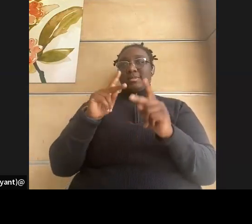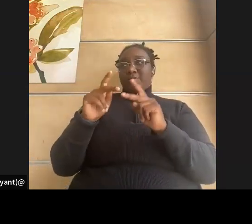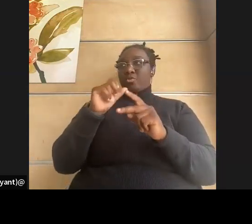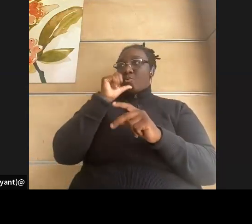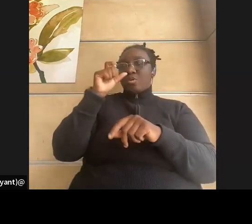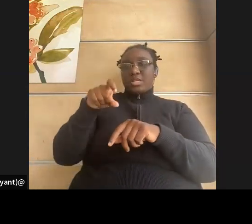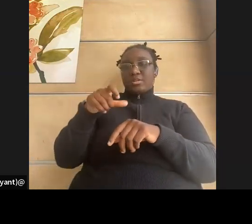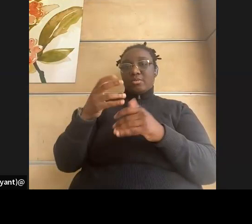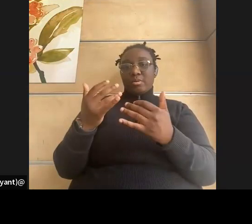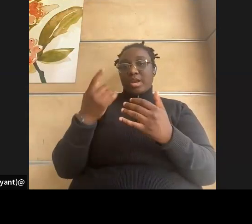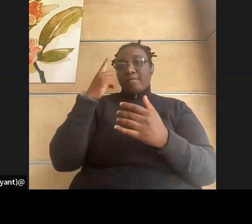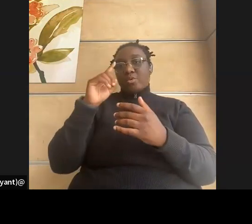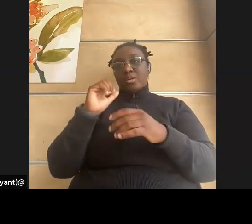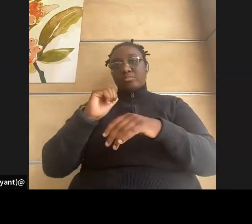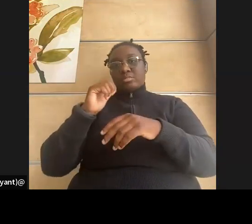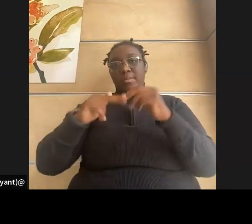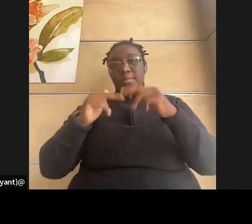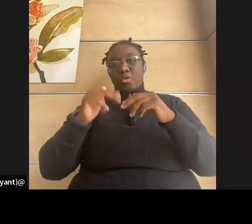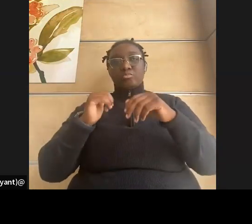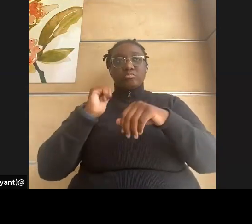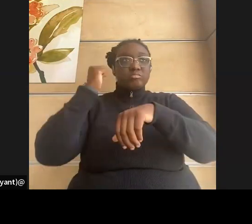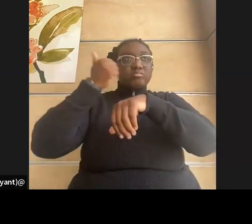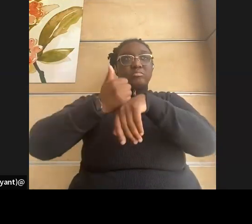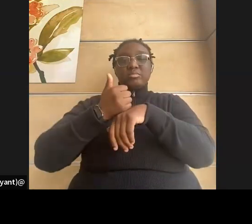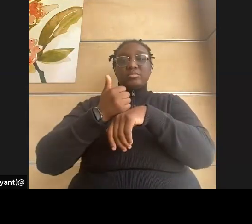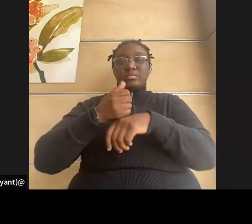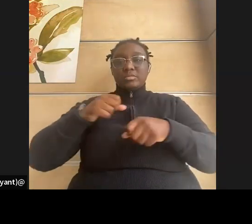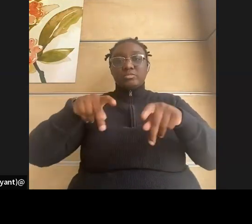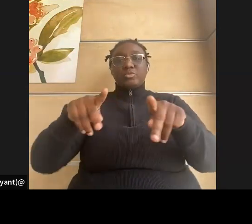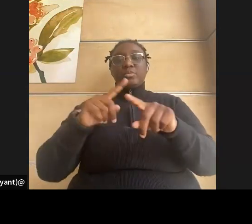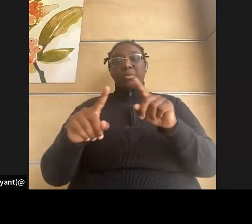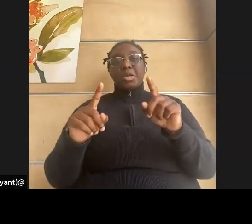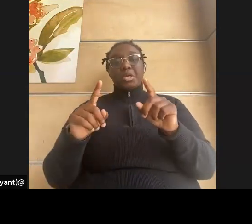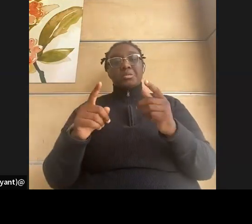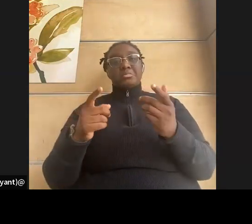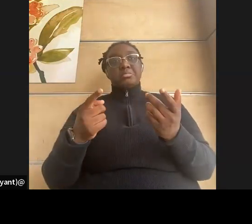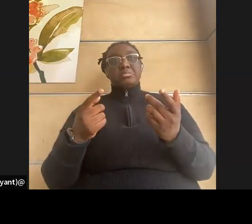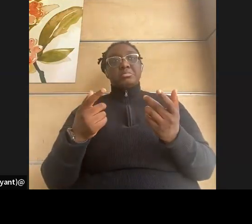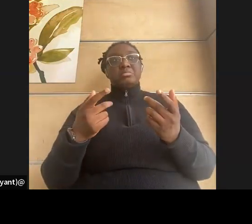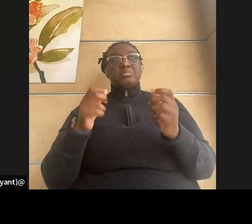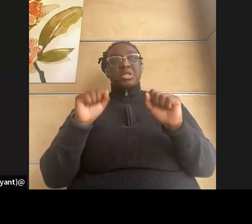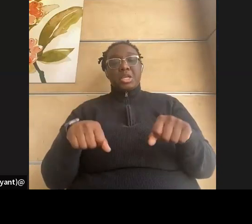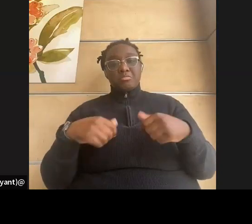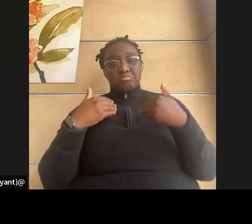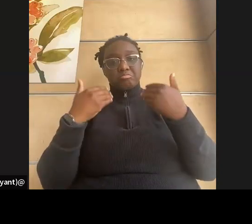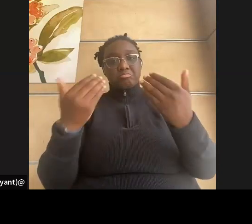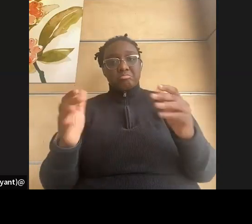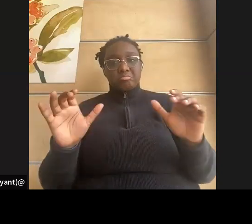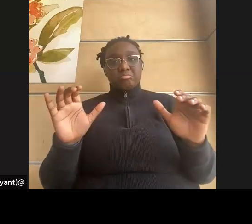but are constrained by cost. I think lastly, just what is really demonstrative